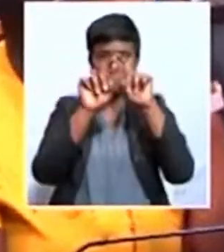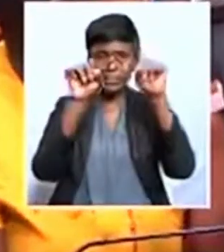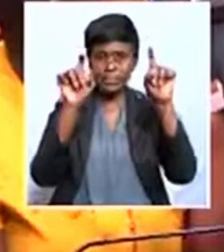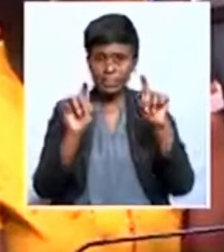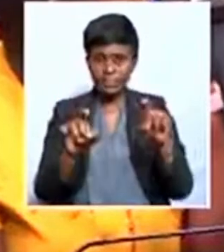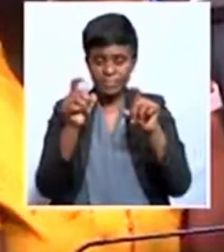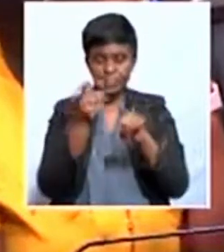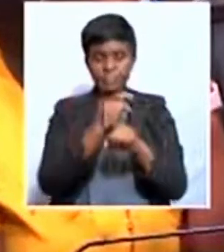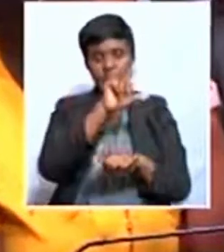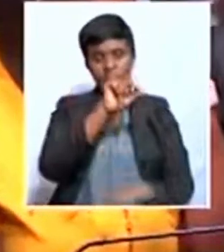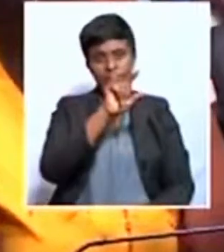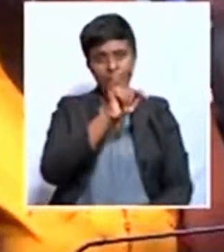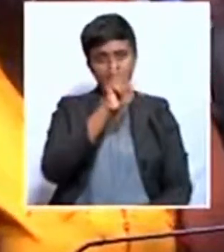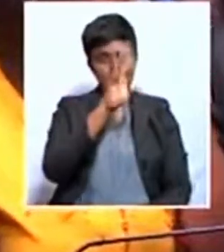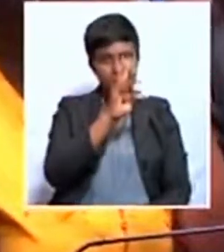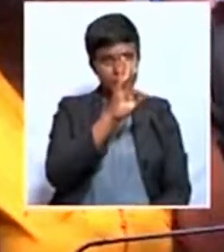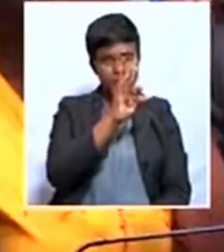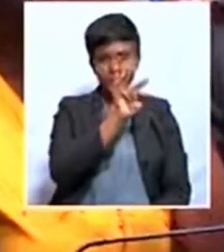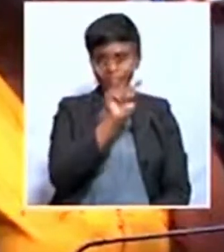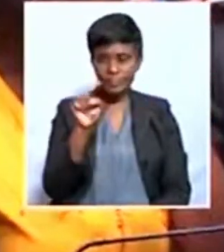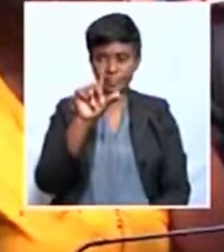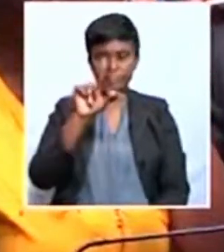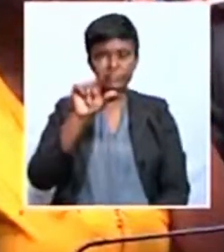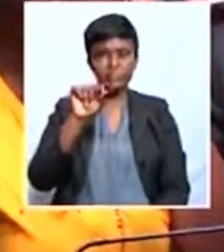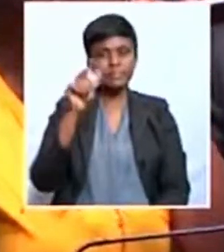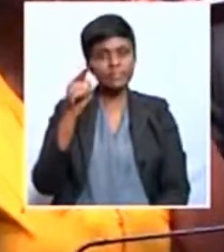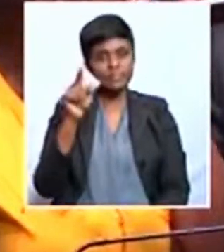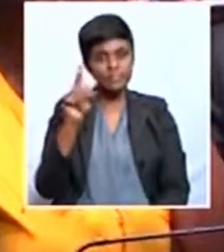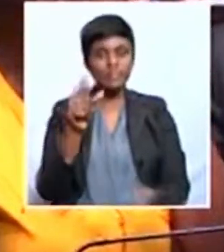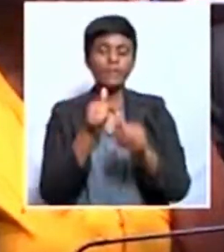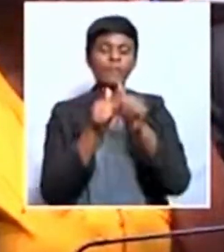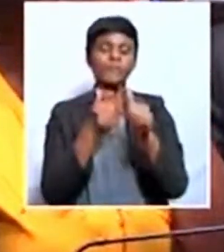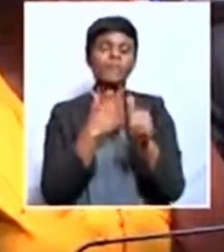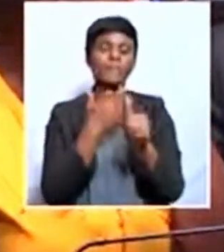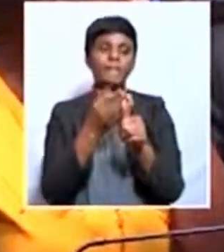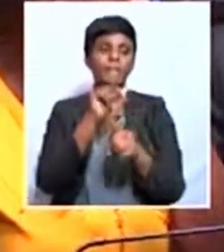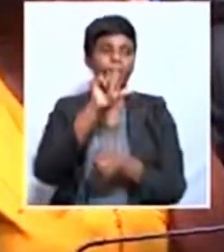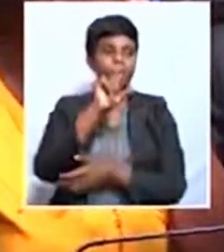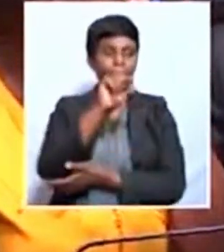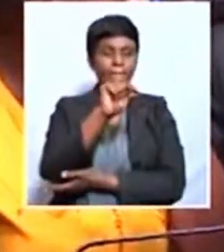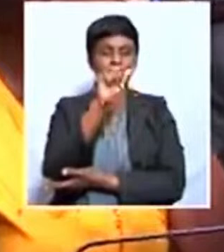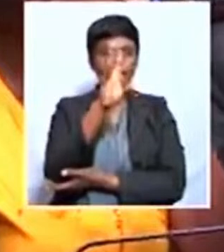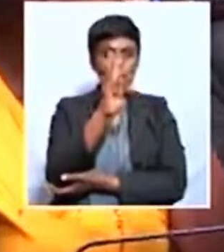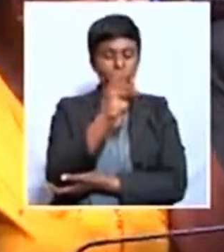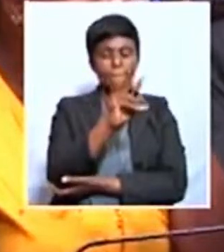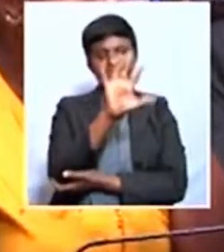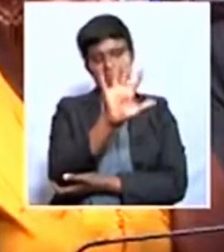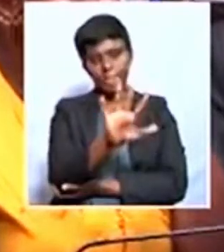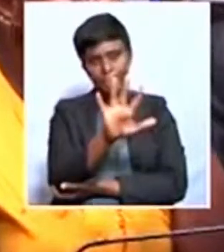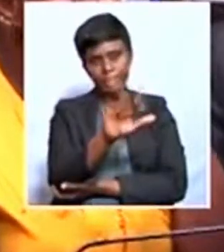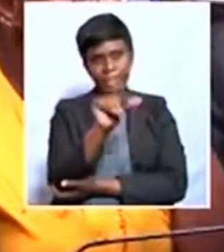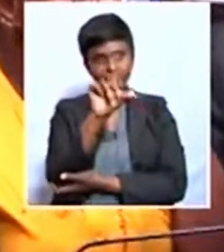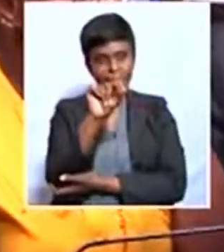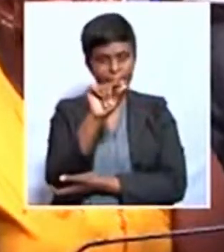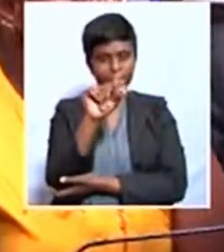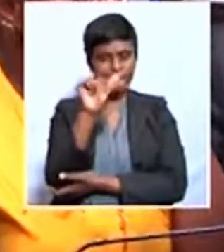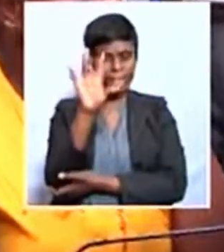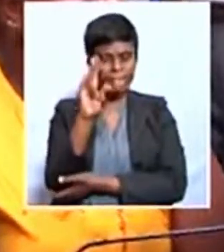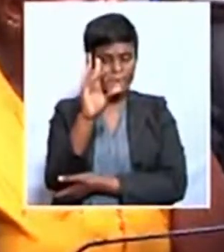from 2016 to 2021 as follows: 2016 5, 2017